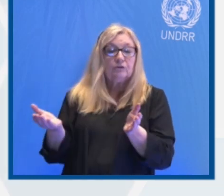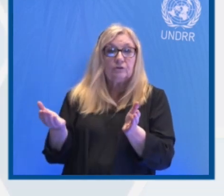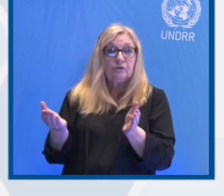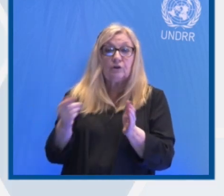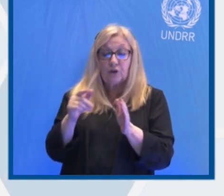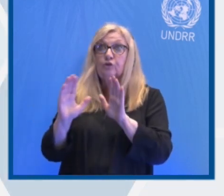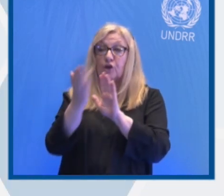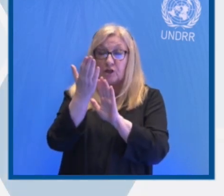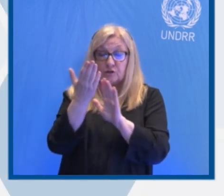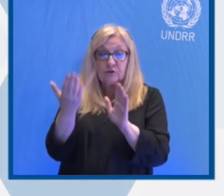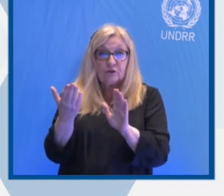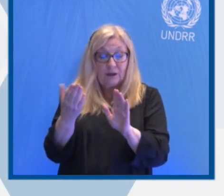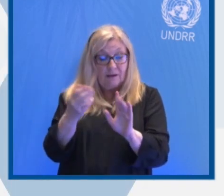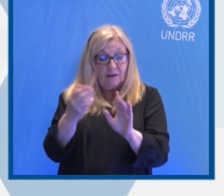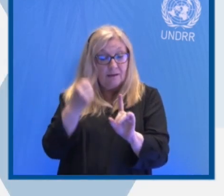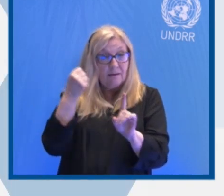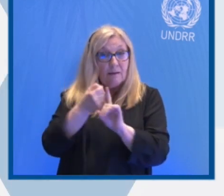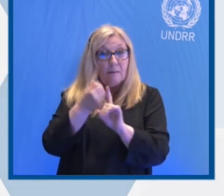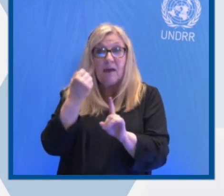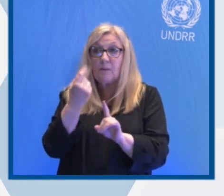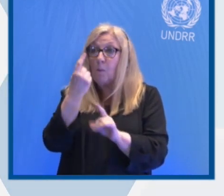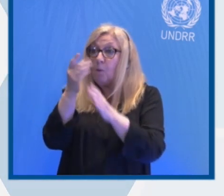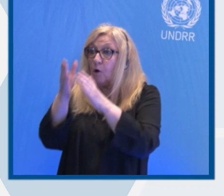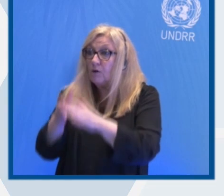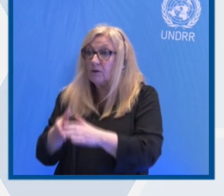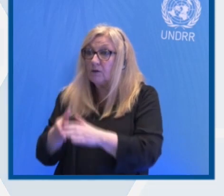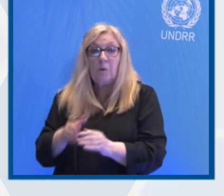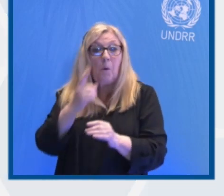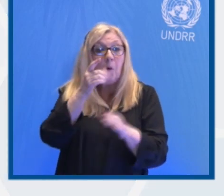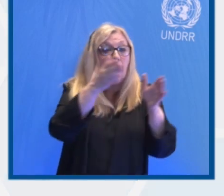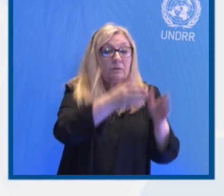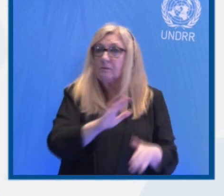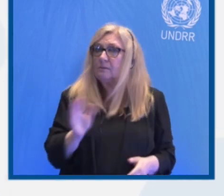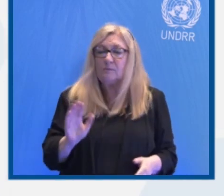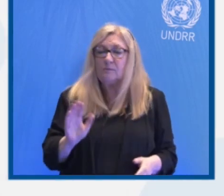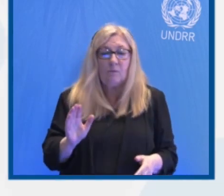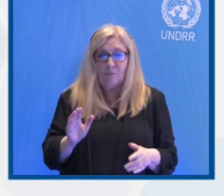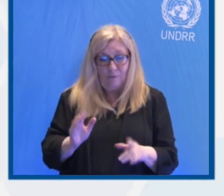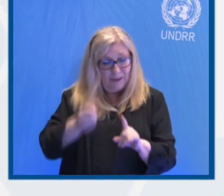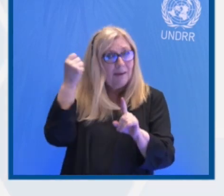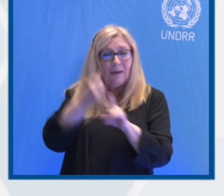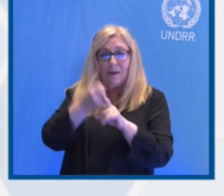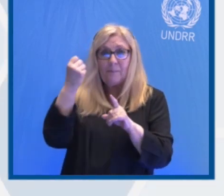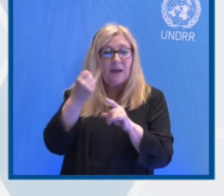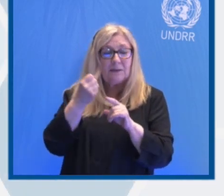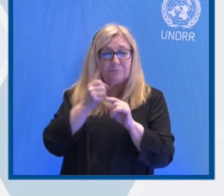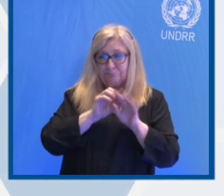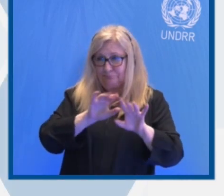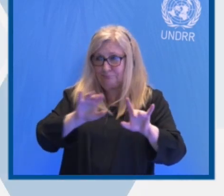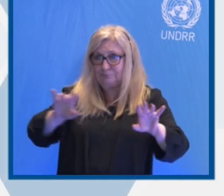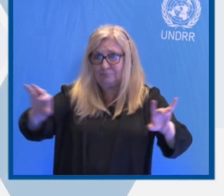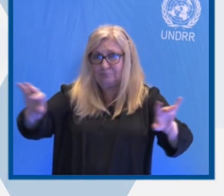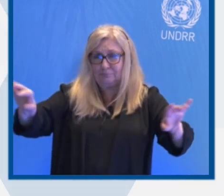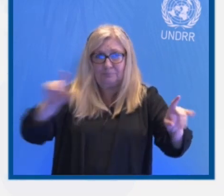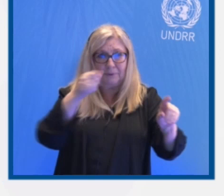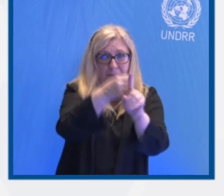aren't necessarily on one individual or individual entity's income statement and balance sheet. They're dispersed. And